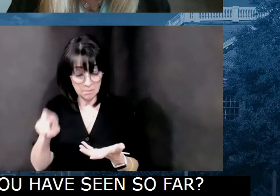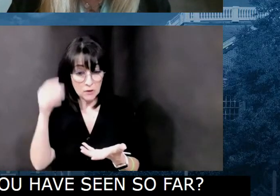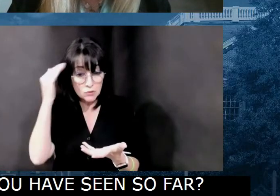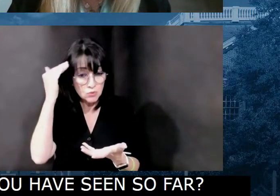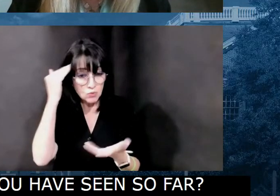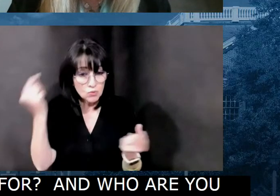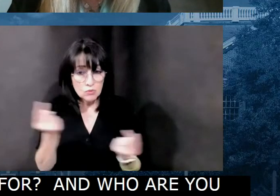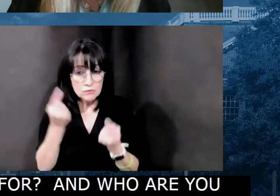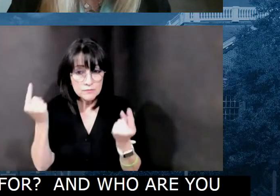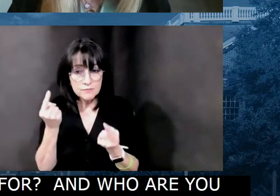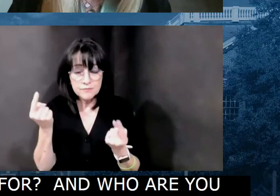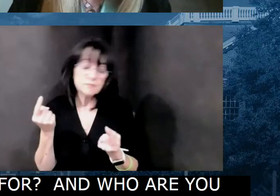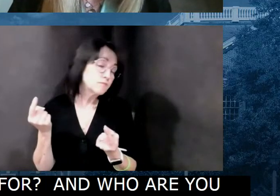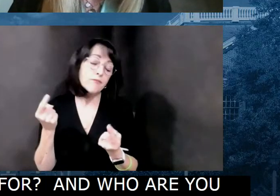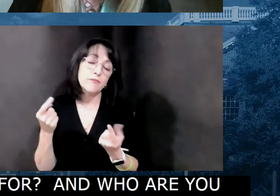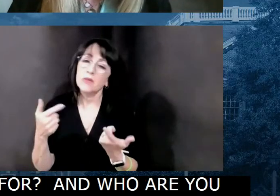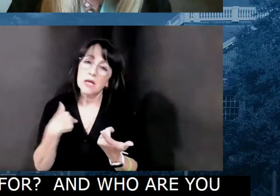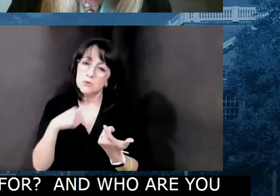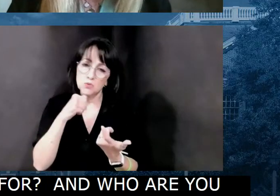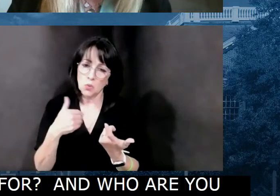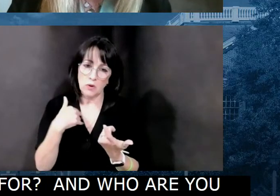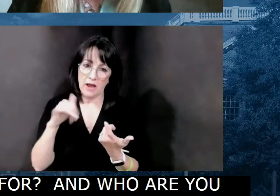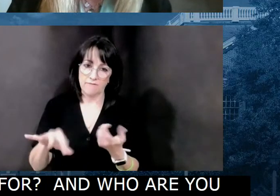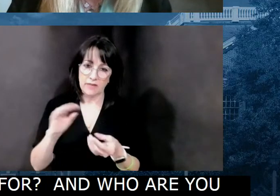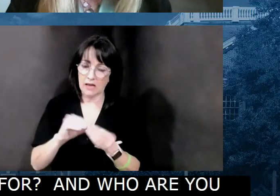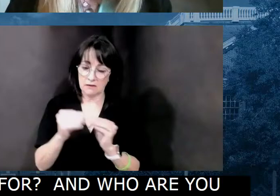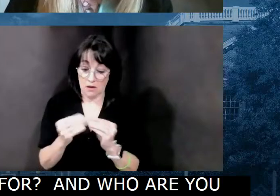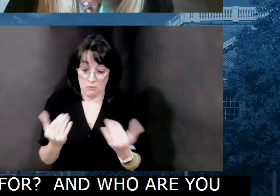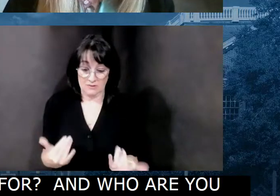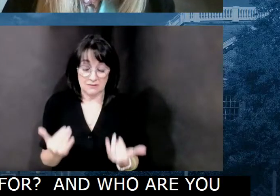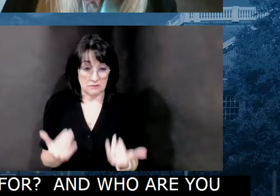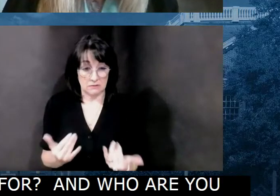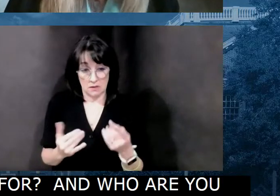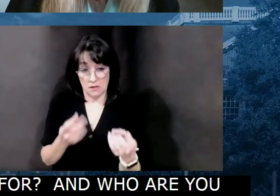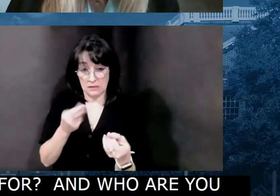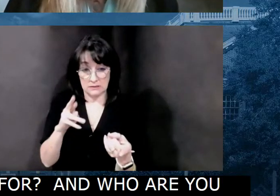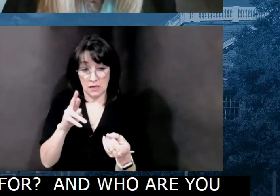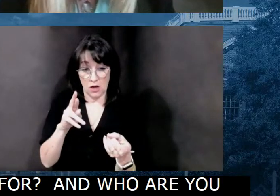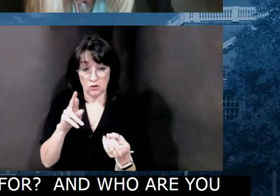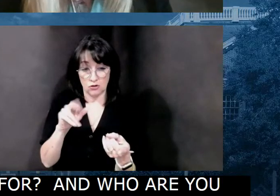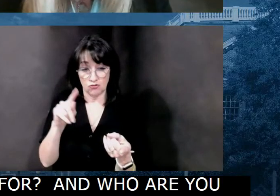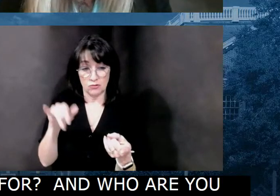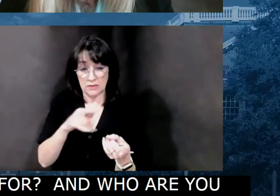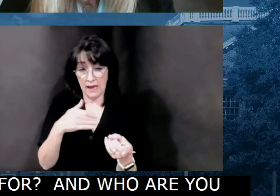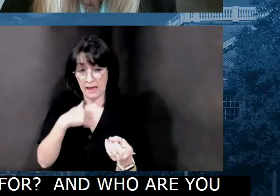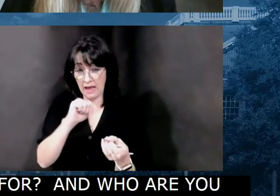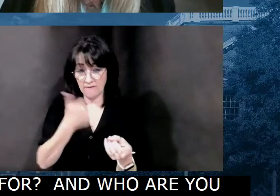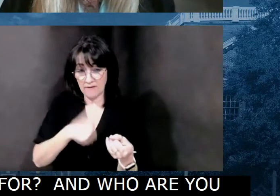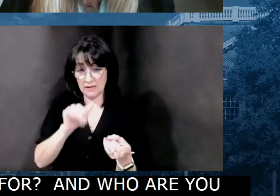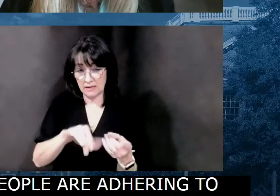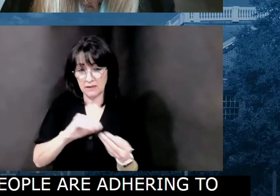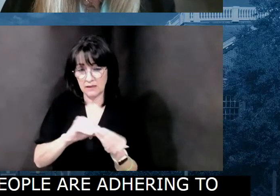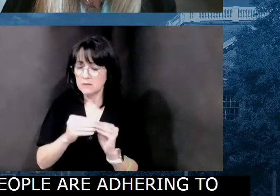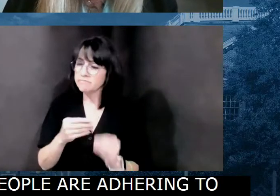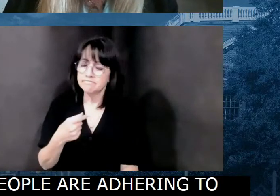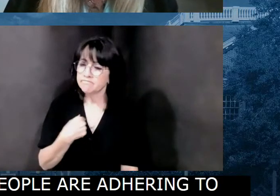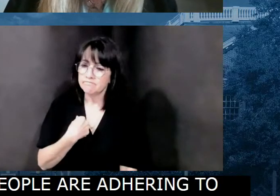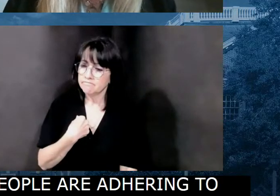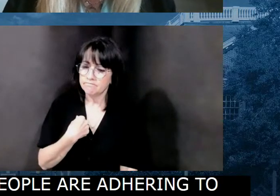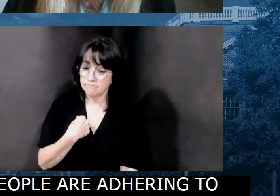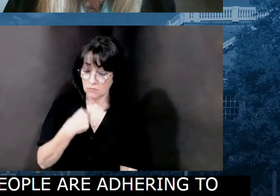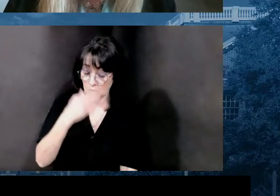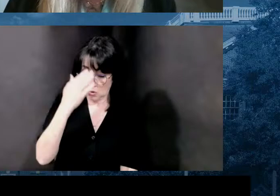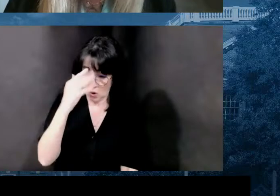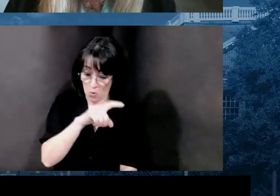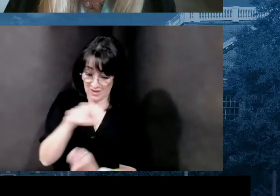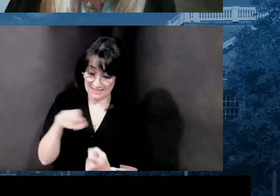Rattay does, but we can certainly get it for you. Dr. Rattay, do you have any of that data? Yeah, I can't tell you how many applications there